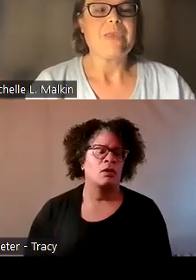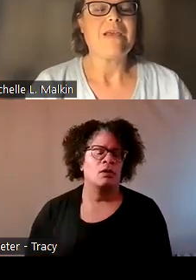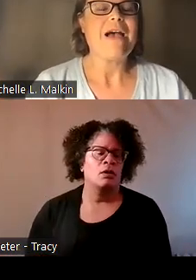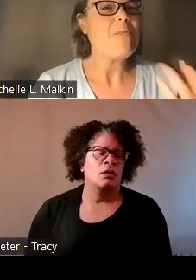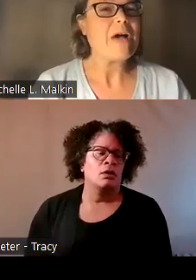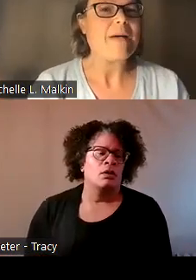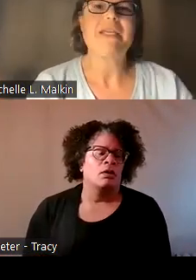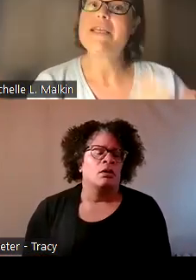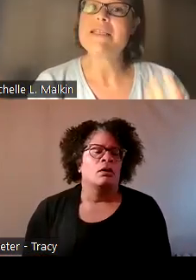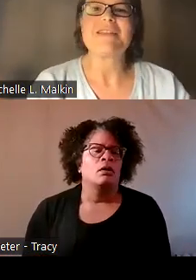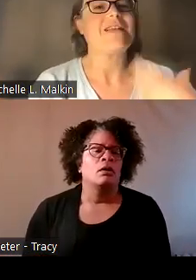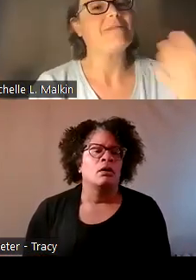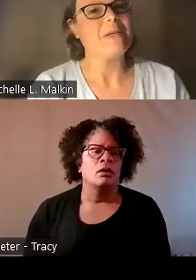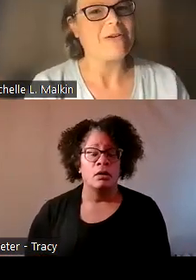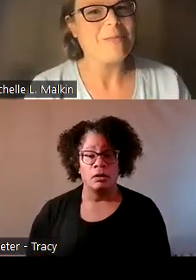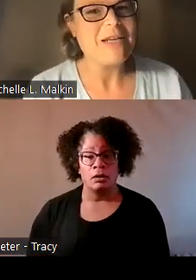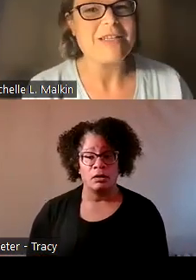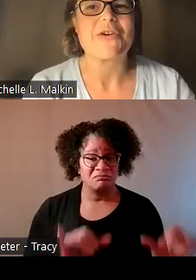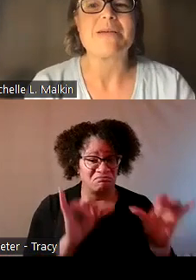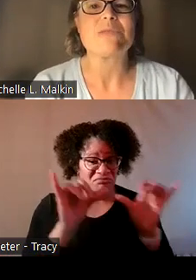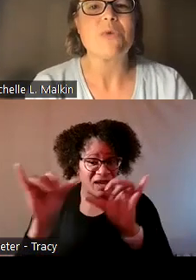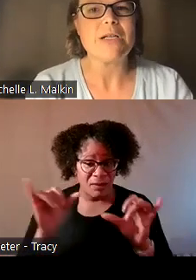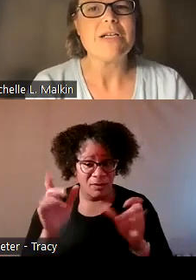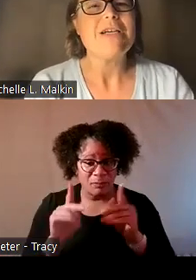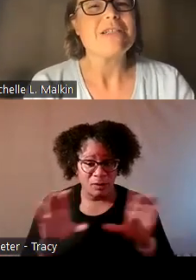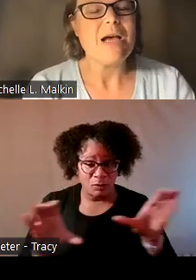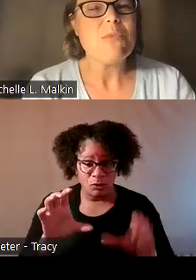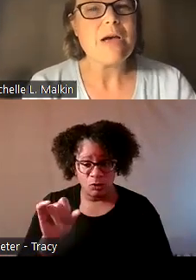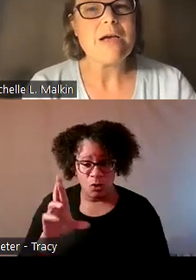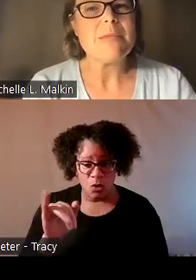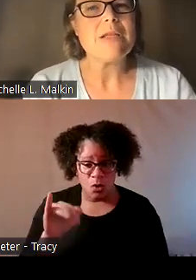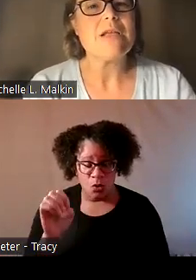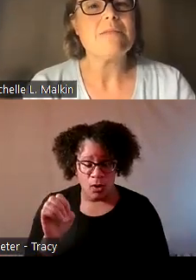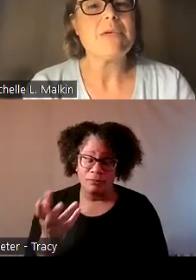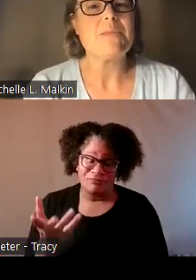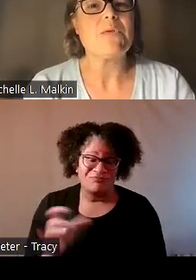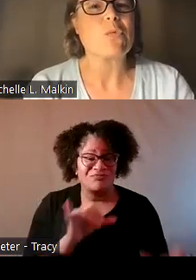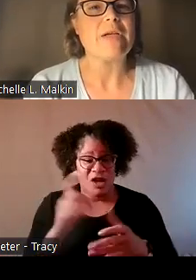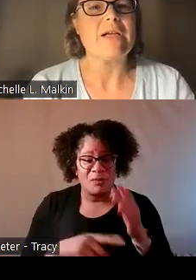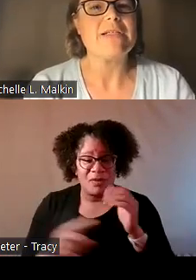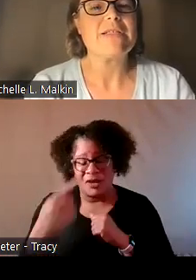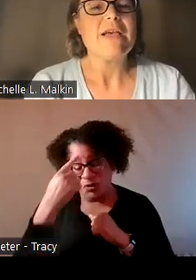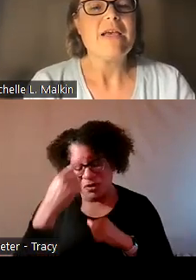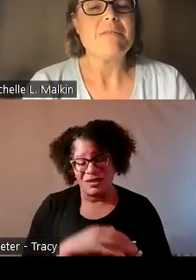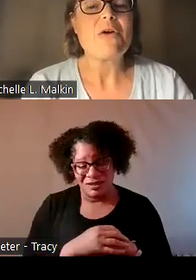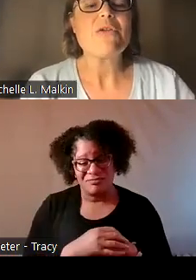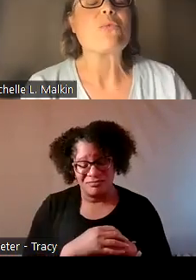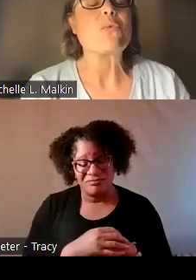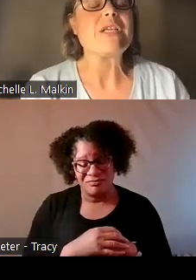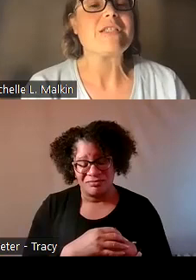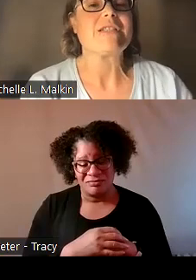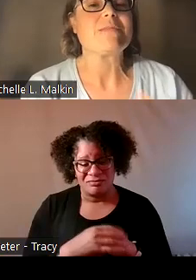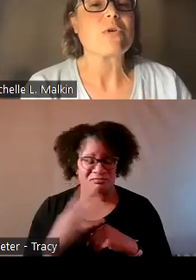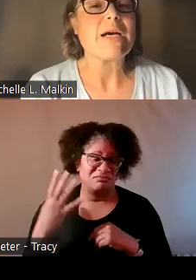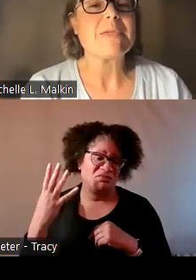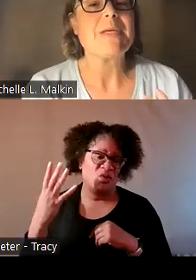So how common is it that people are committing these crimes? Well, it's a lot more common than people realize. And part of the